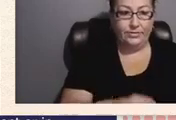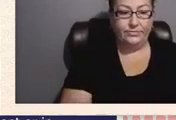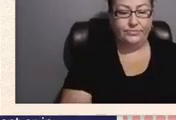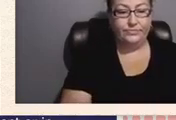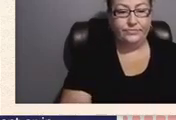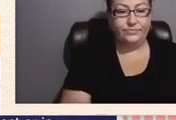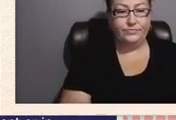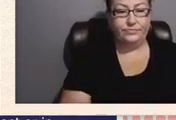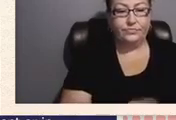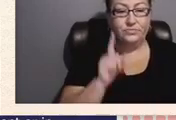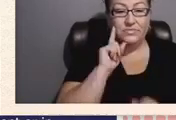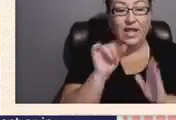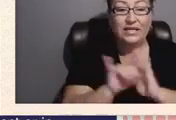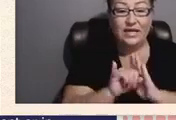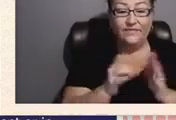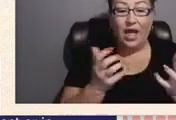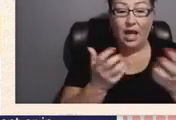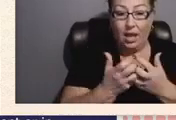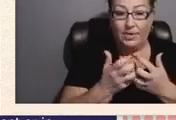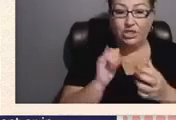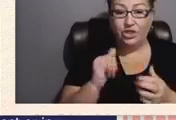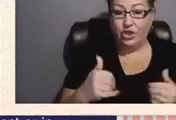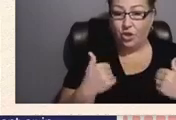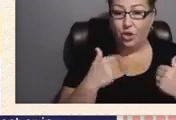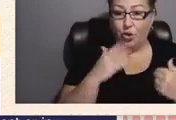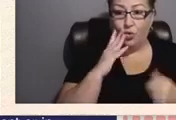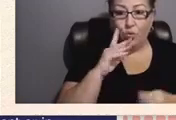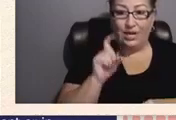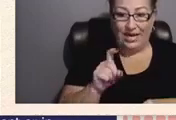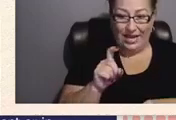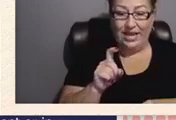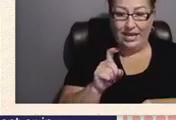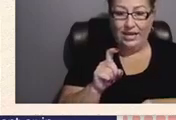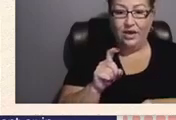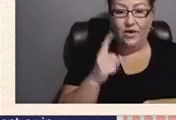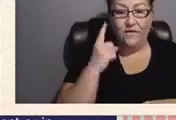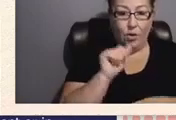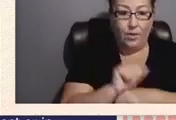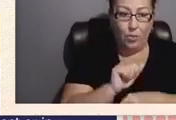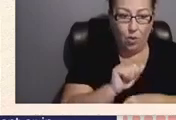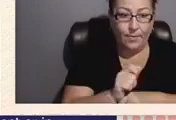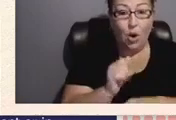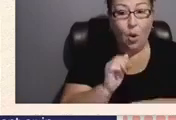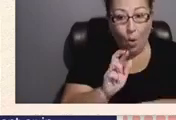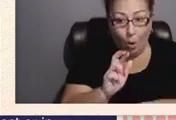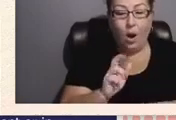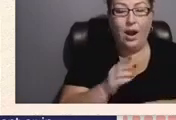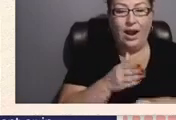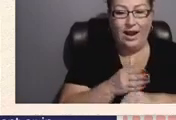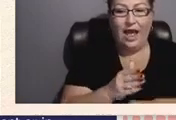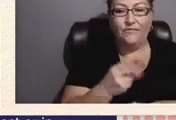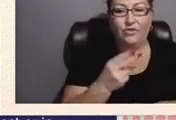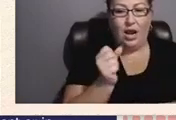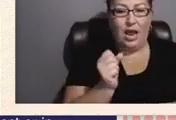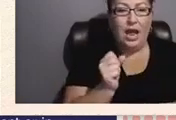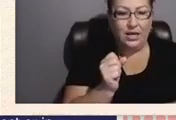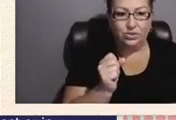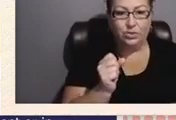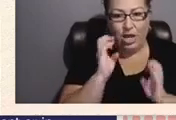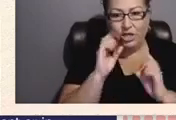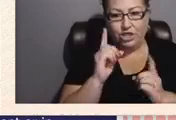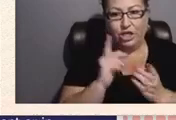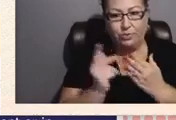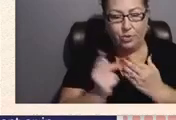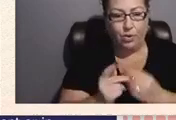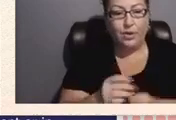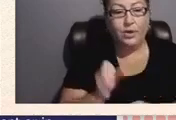8. Identify accommodations of the youth will need in employment or in a post-secondary education program. So prior